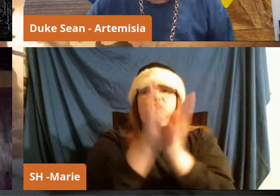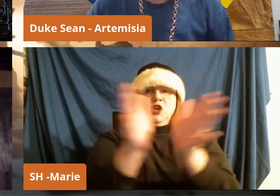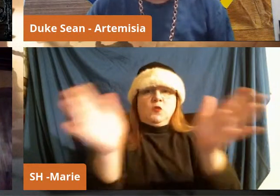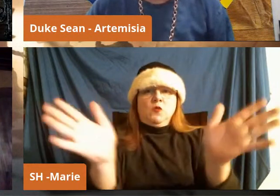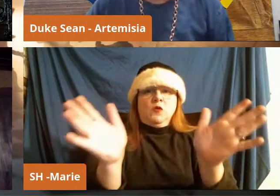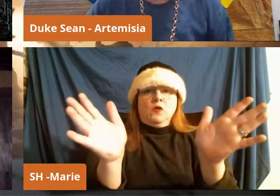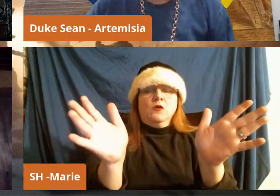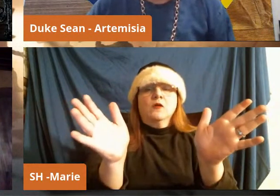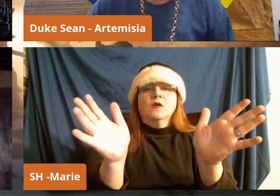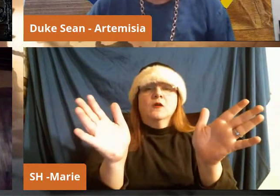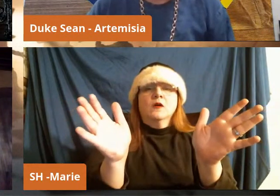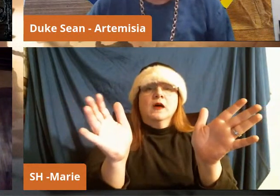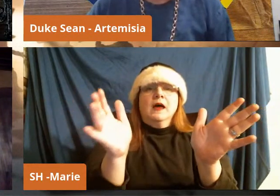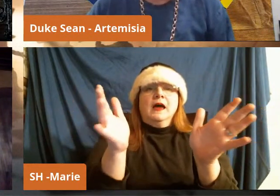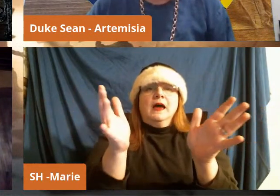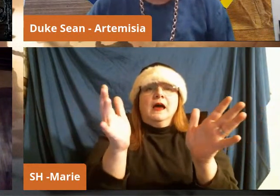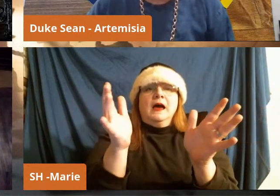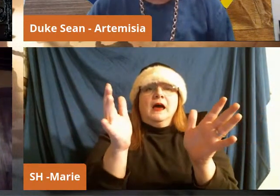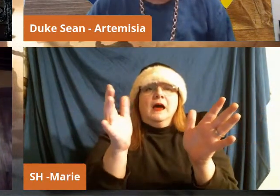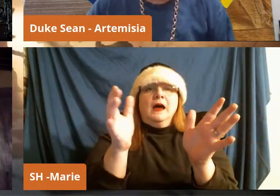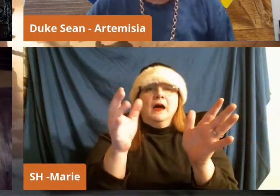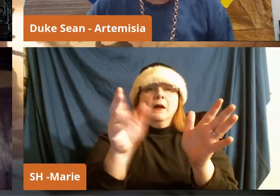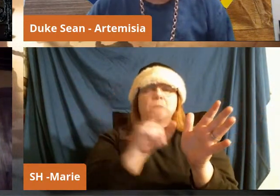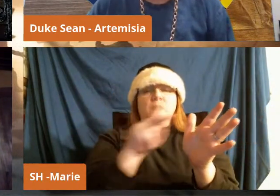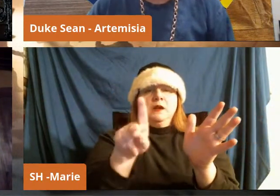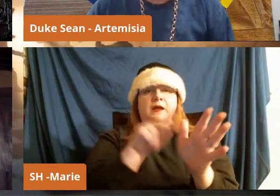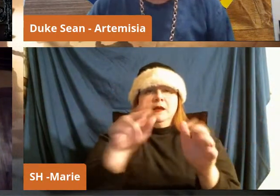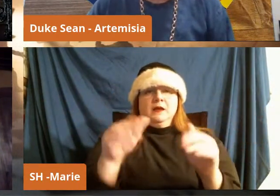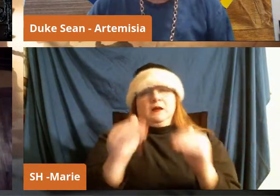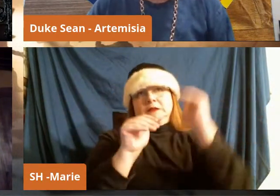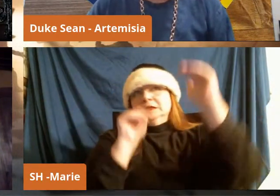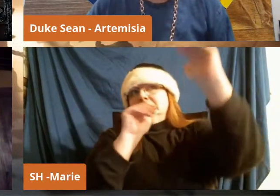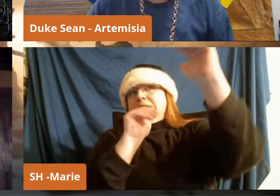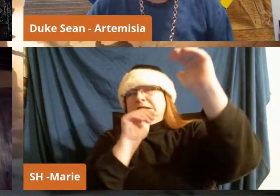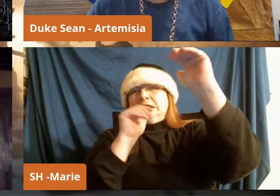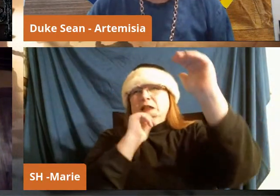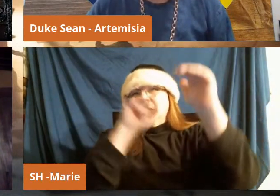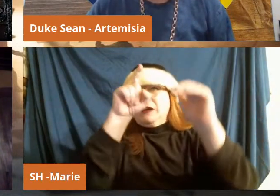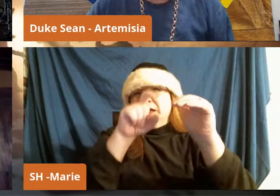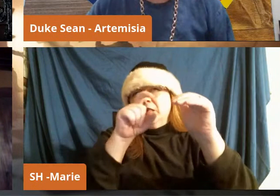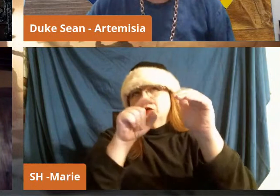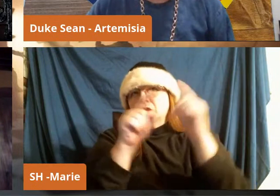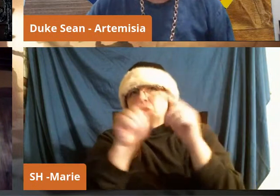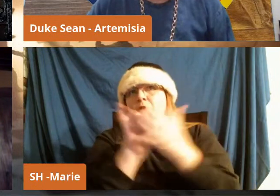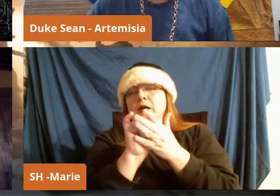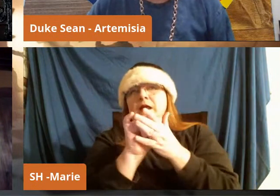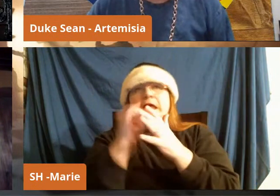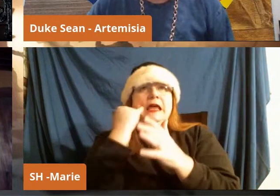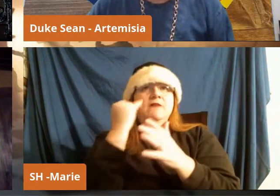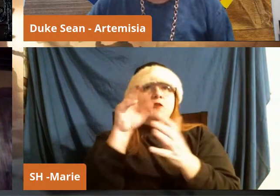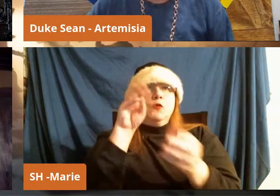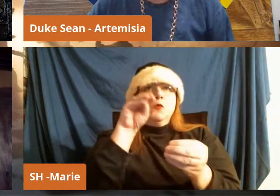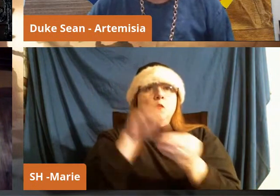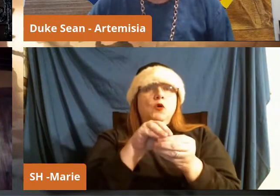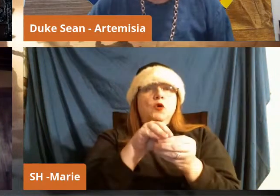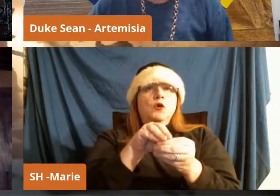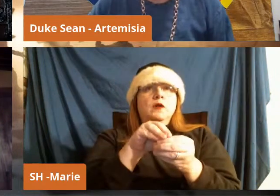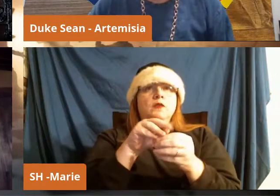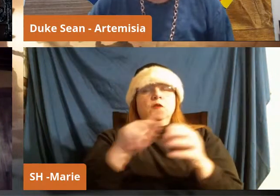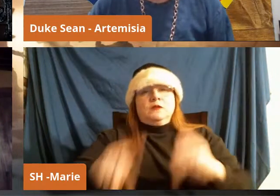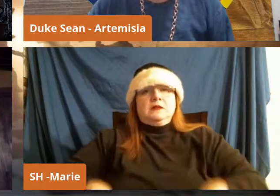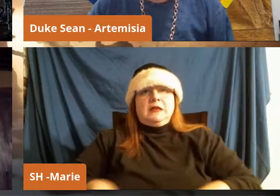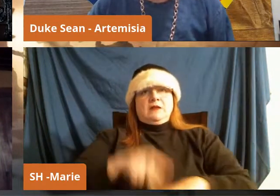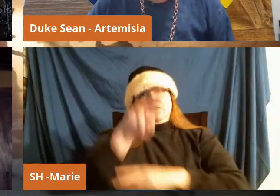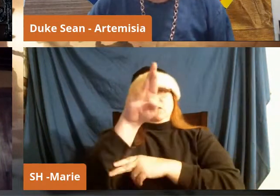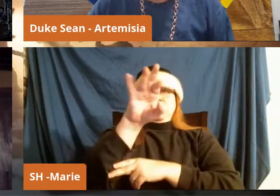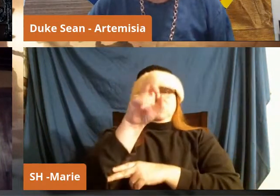of, and I hate to, I guess, put knights on that pedestal, but you almost kind of need to, is if you put those knightly